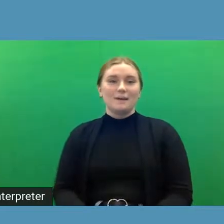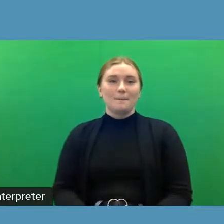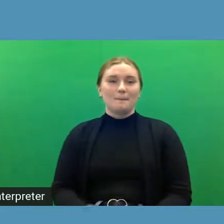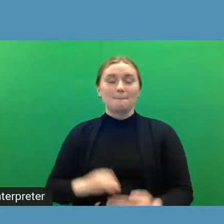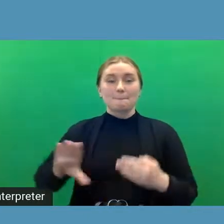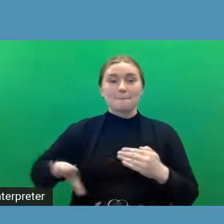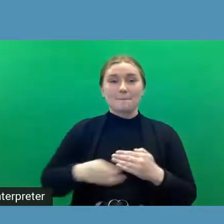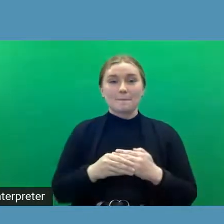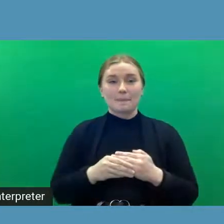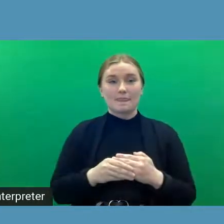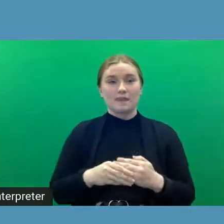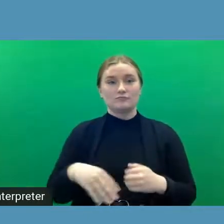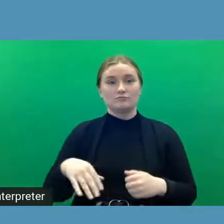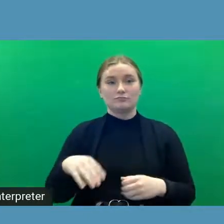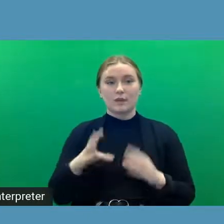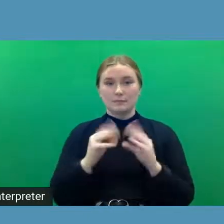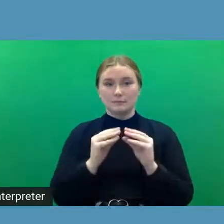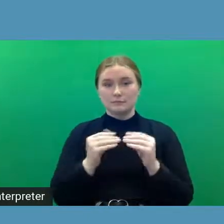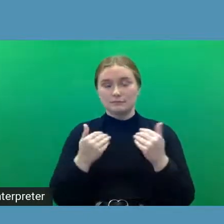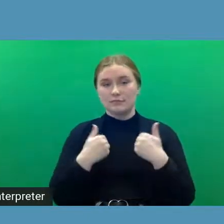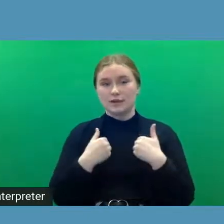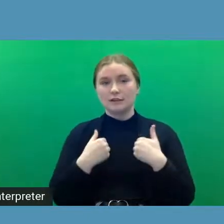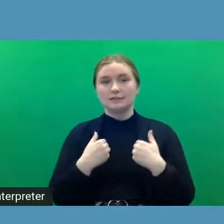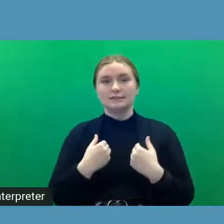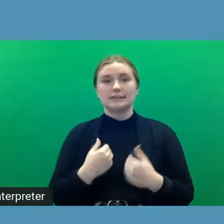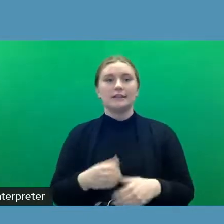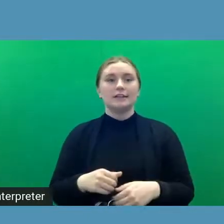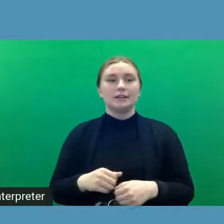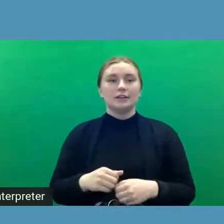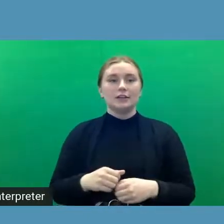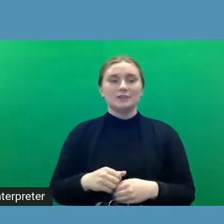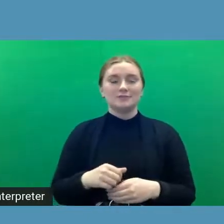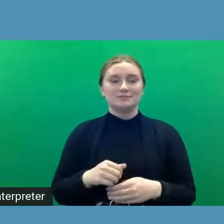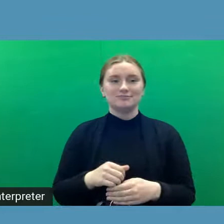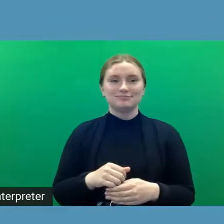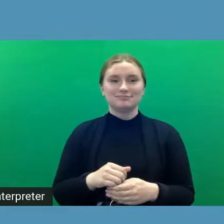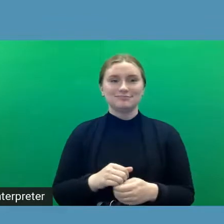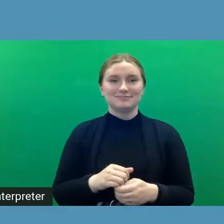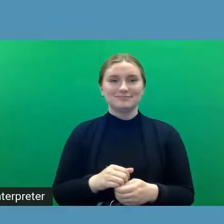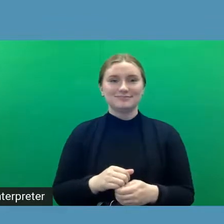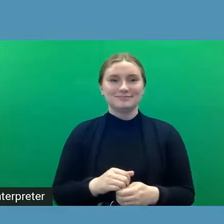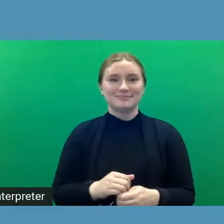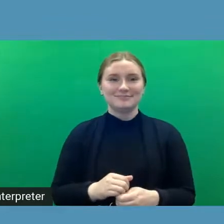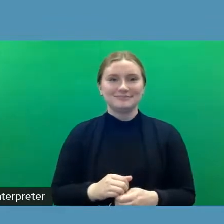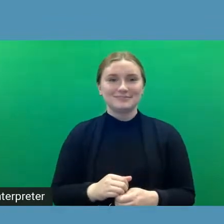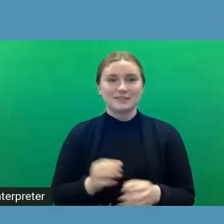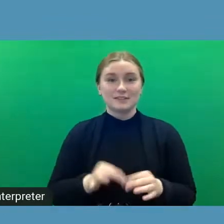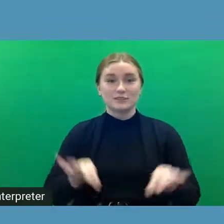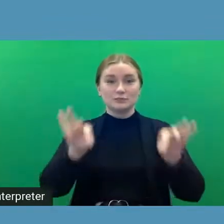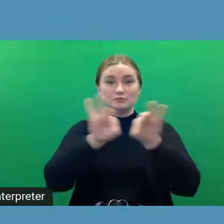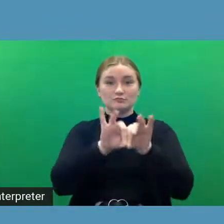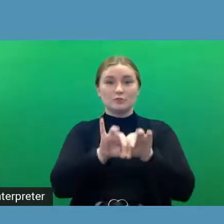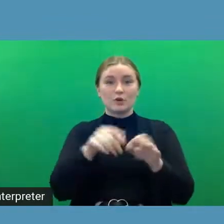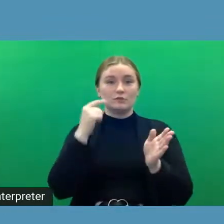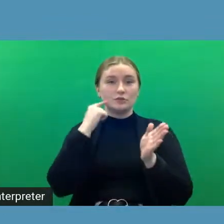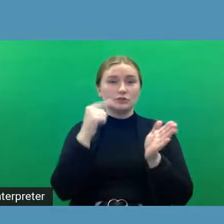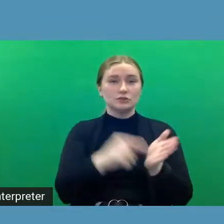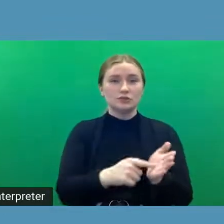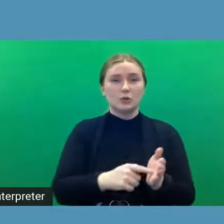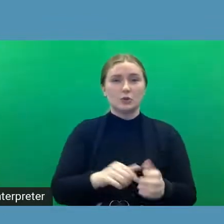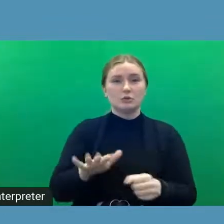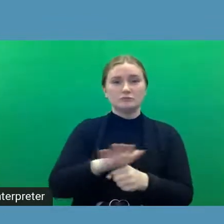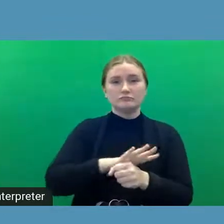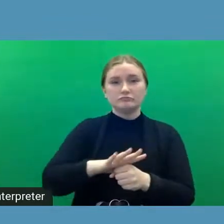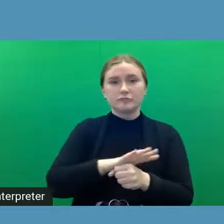when digital spaces may substitute our physical sense of space, it is important to reflect on the land that we each occupy